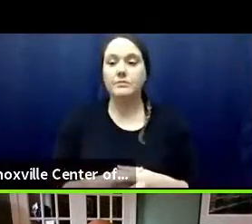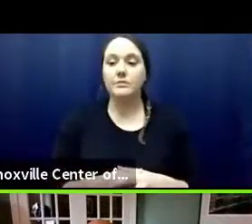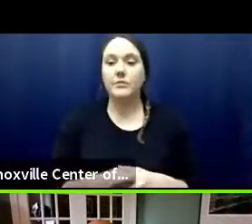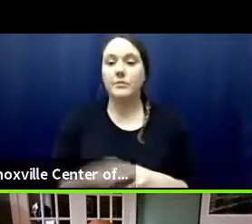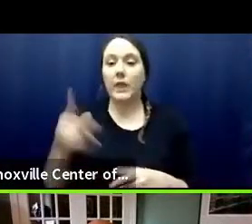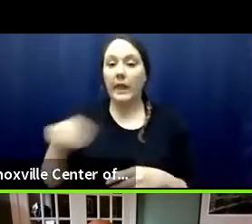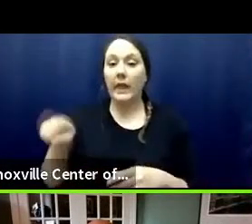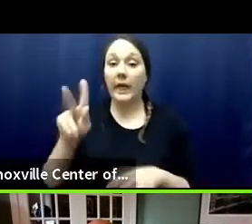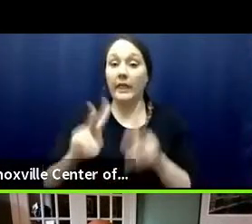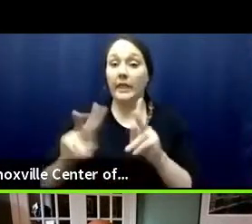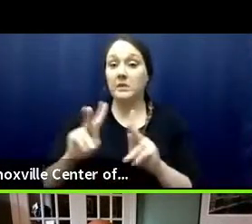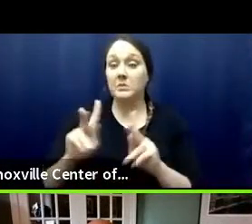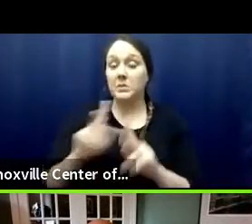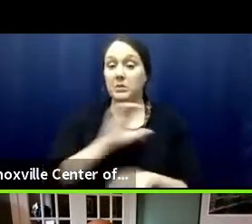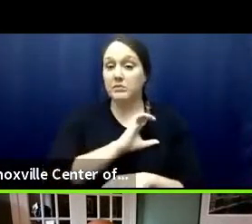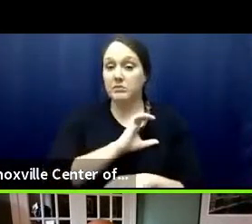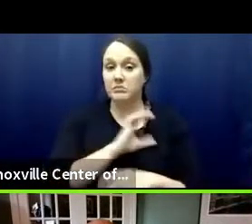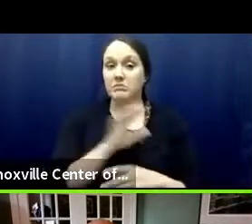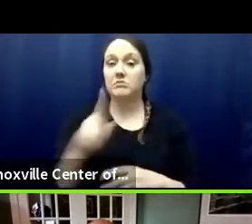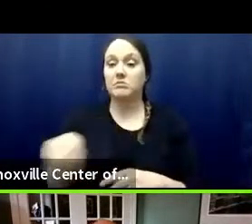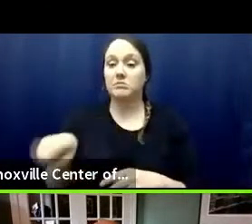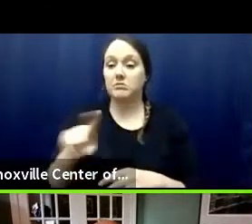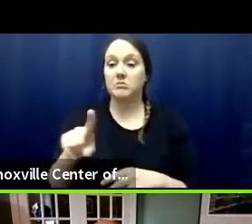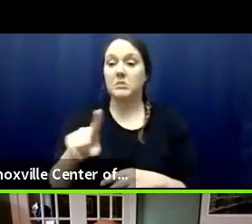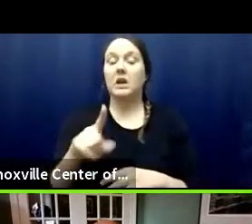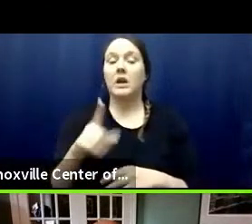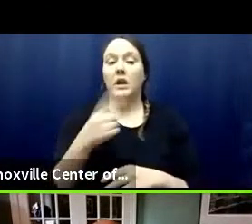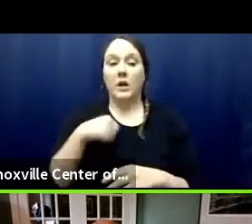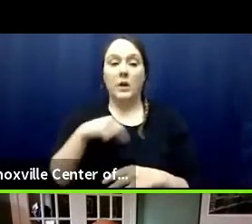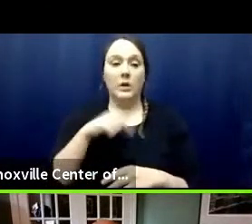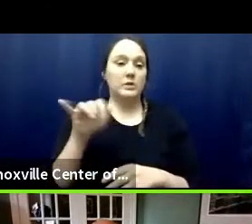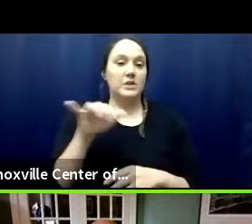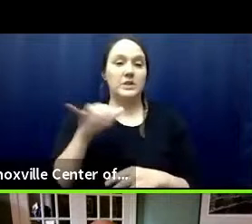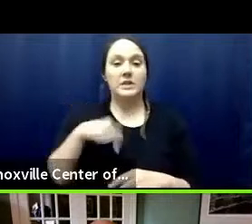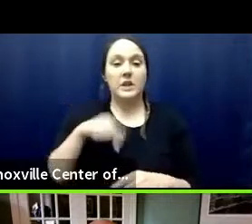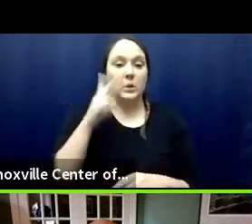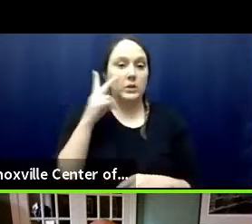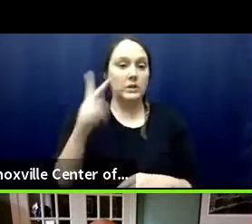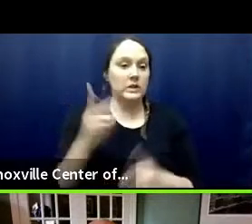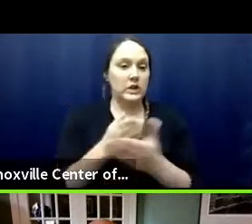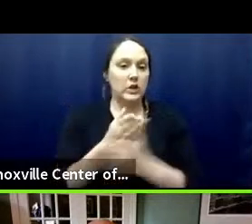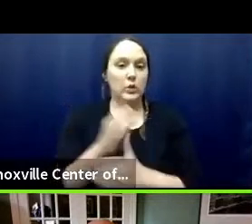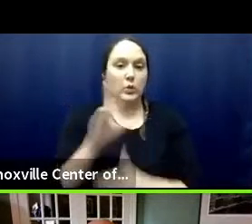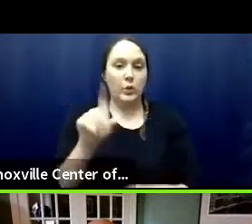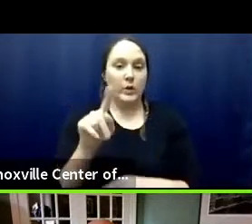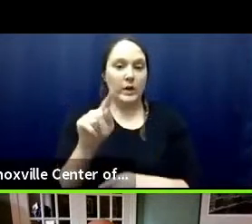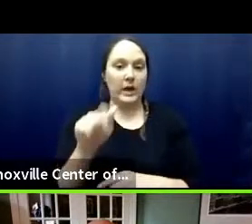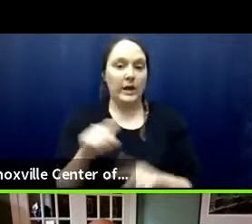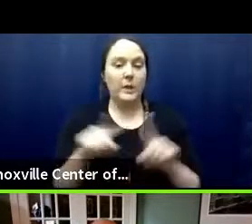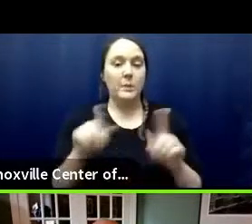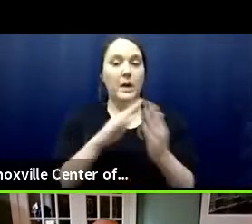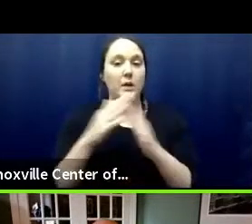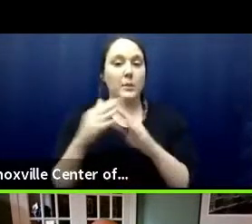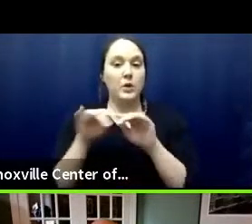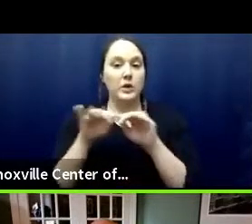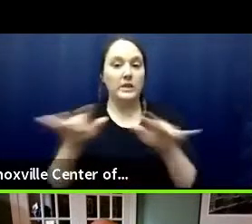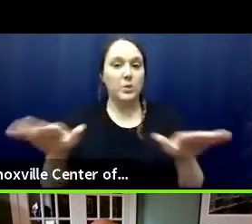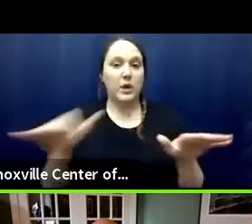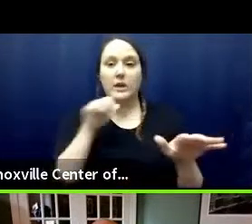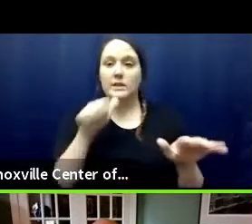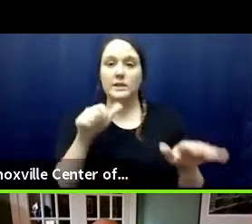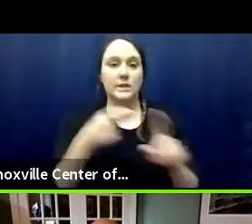these folks in law enforcement feel that, again, just as we have seen through our data, that community spread is not